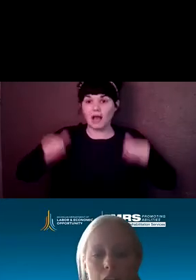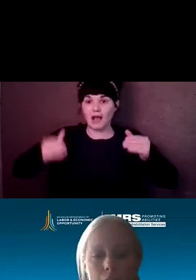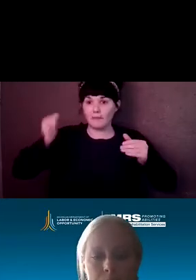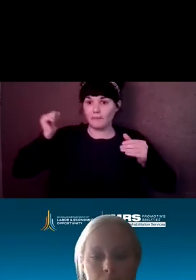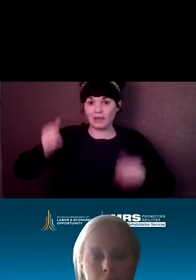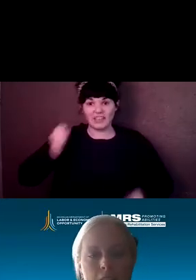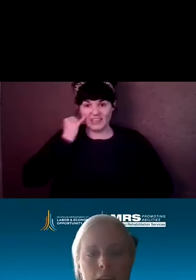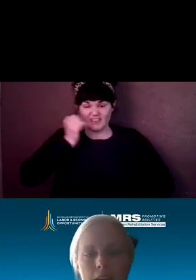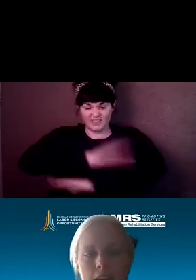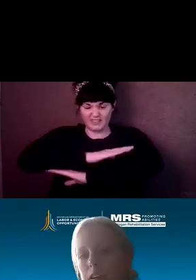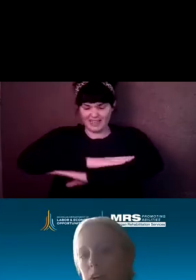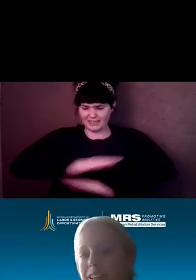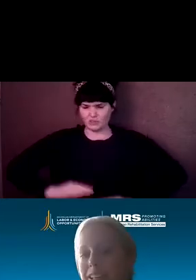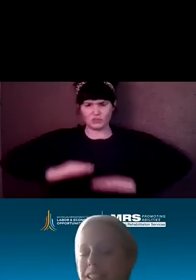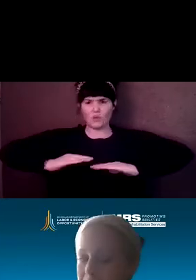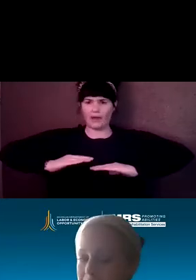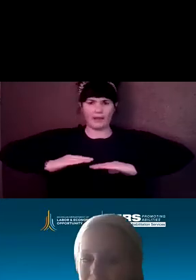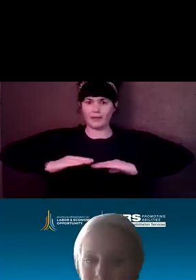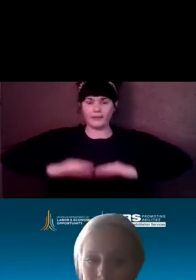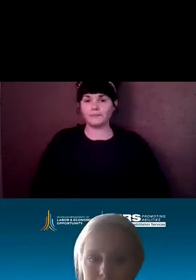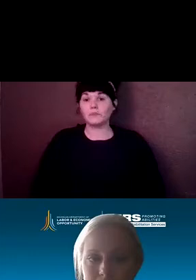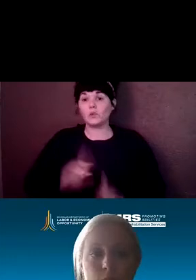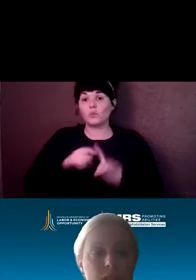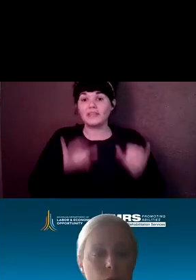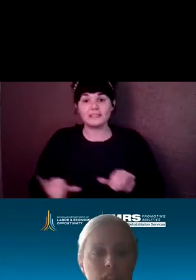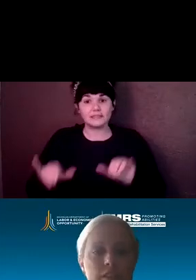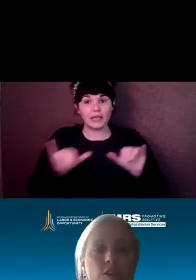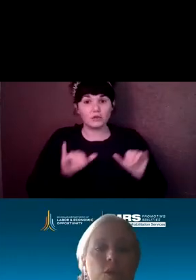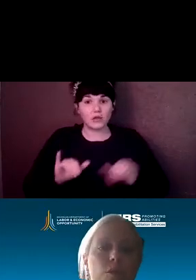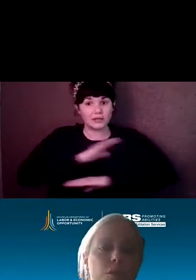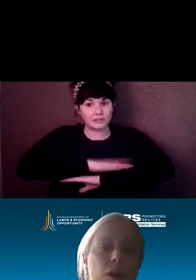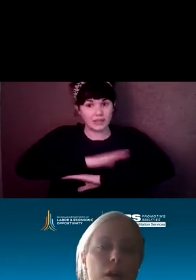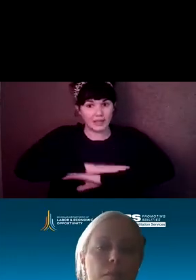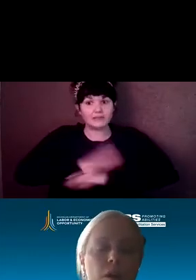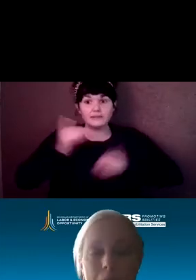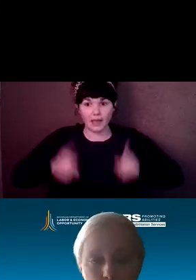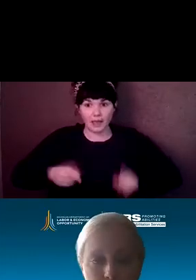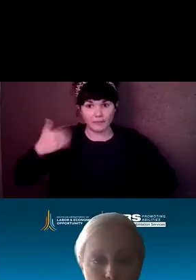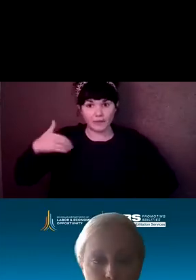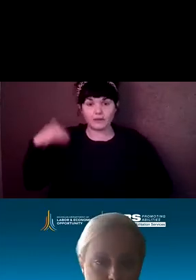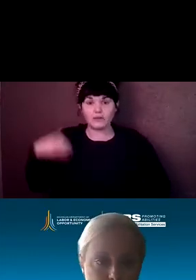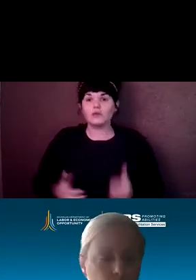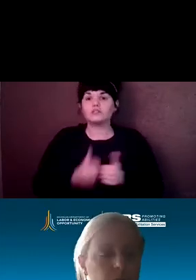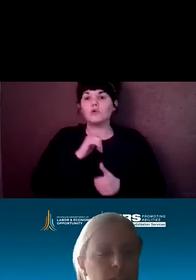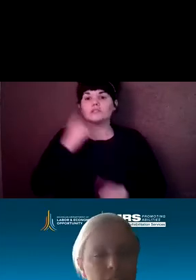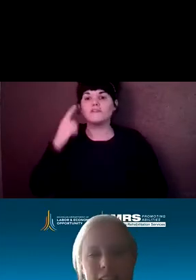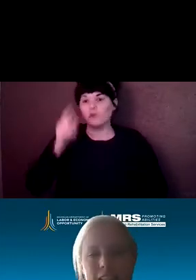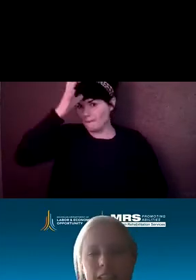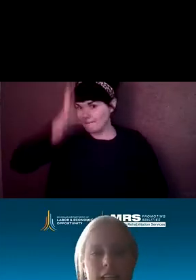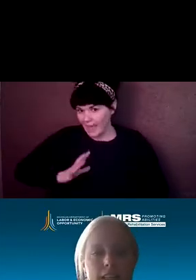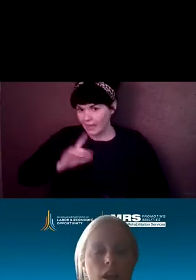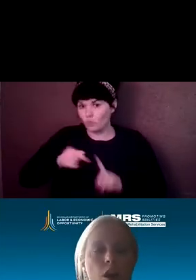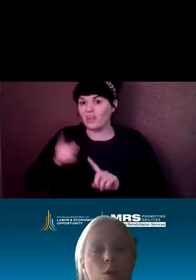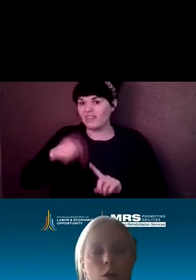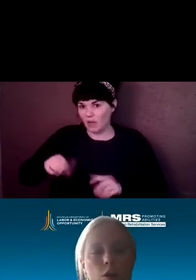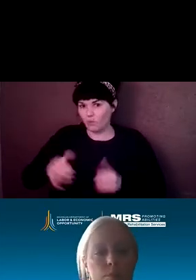high, and when they standardized desks, it was mostly for when men were in the workforce. So frequently